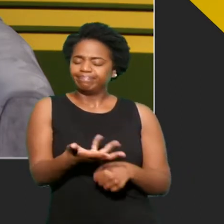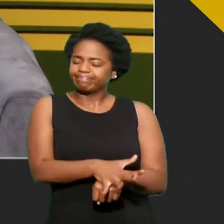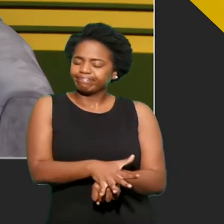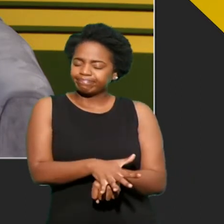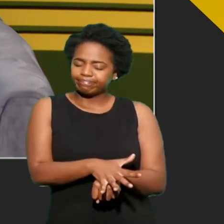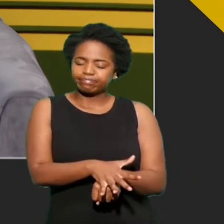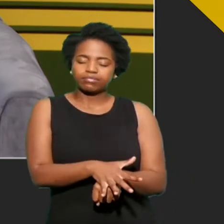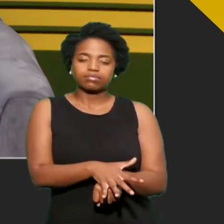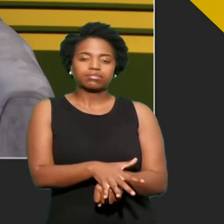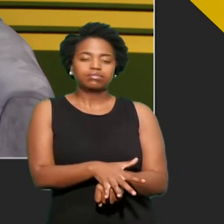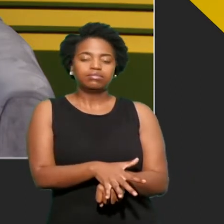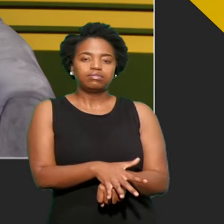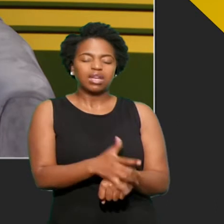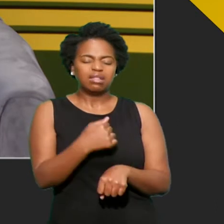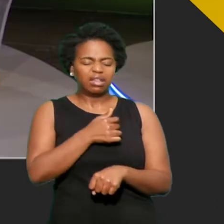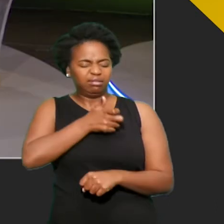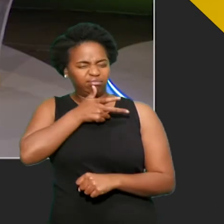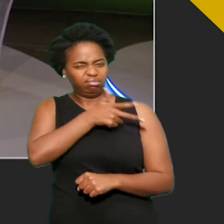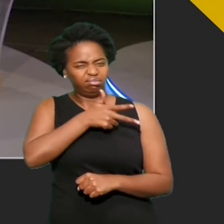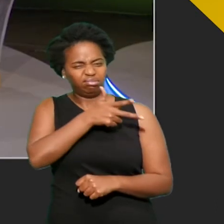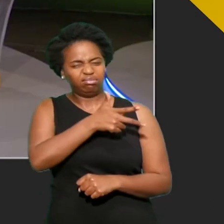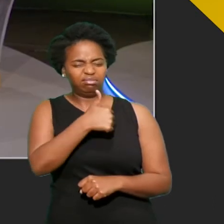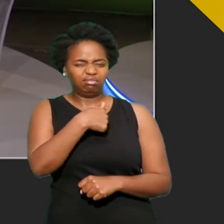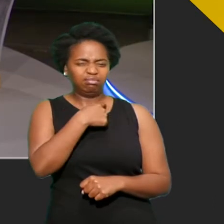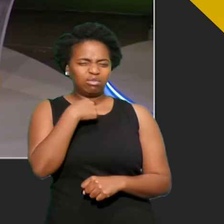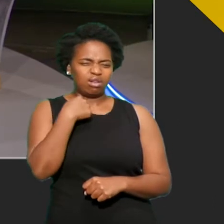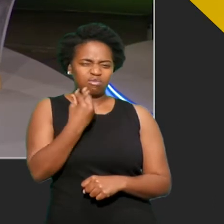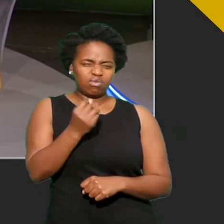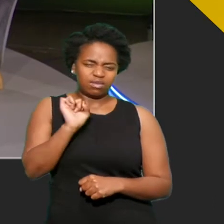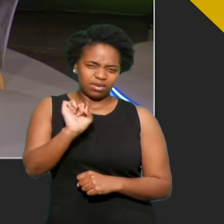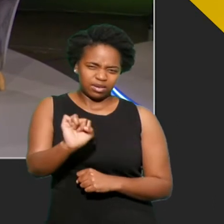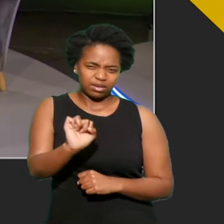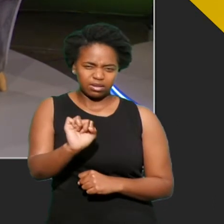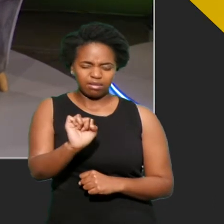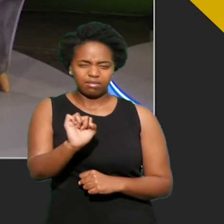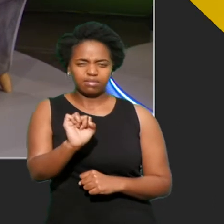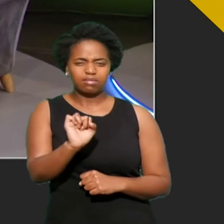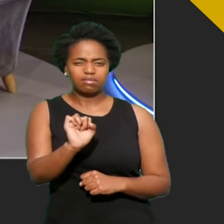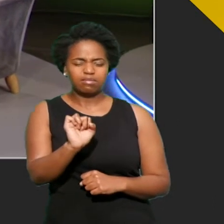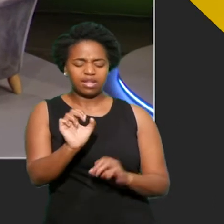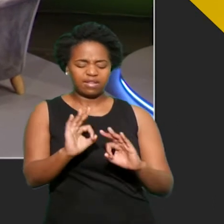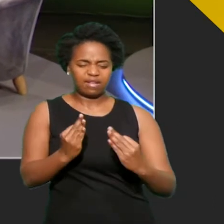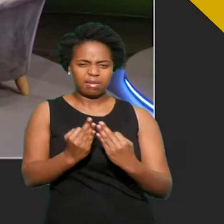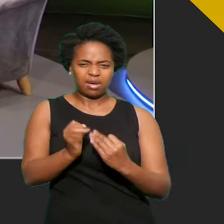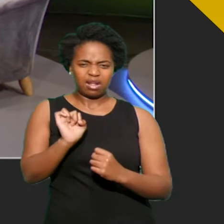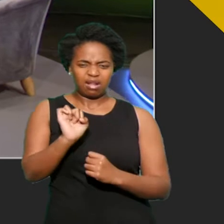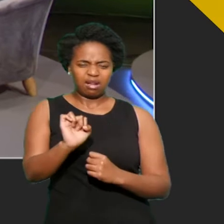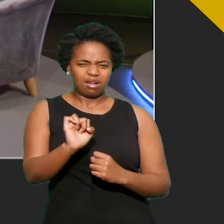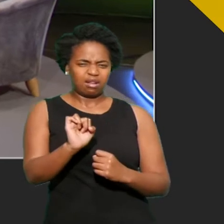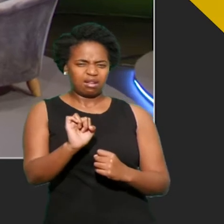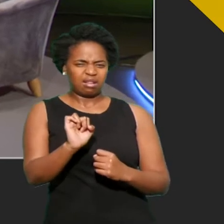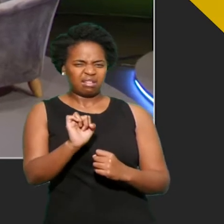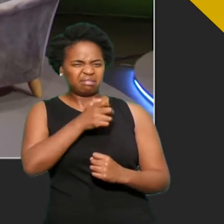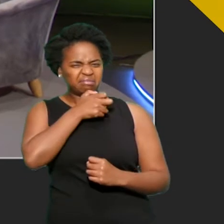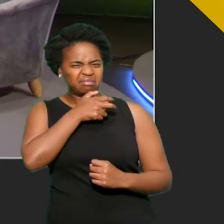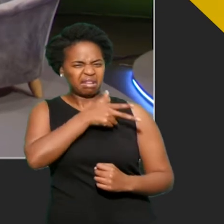uzongithuka khona ngitshela ukuthi ngibulele umntana wakhe, stuff like that. kubo sekungena ifamily yakhe